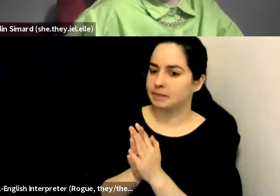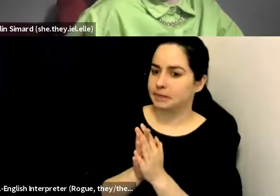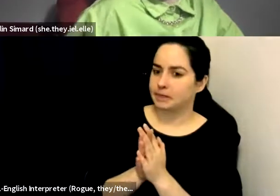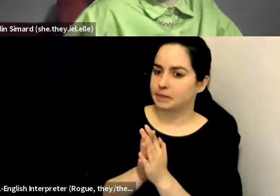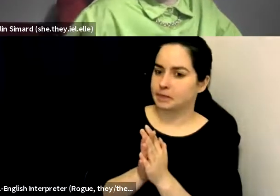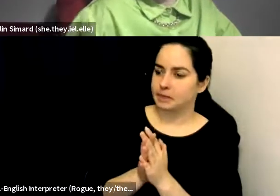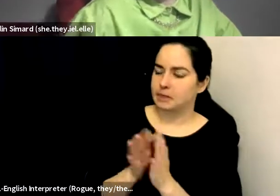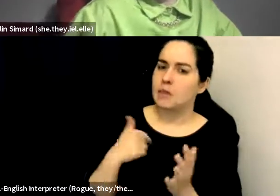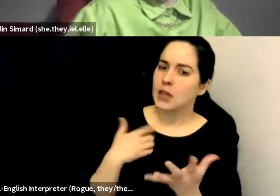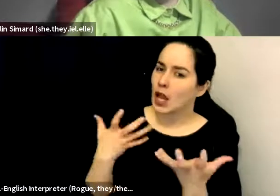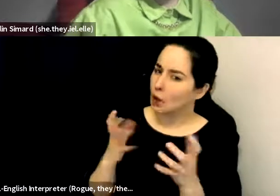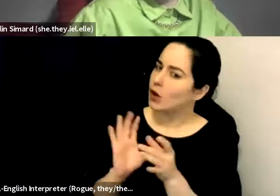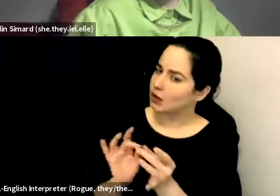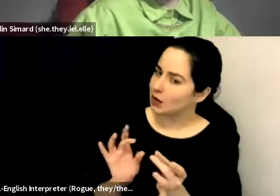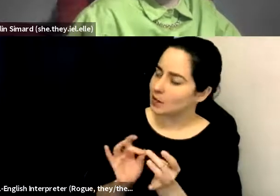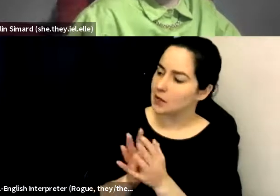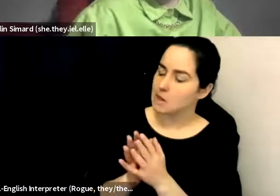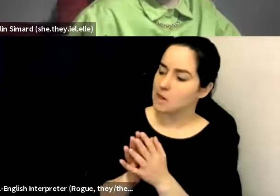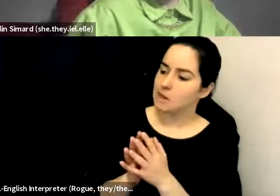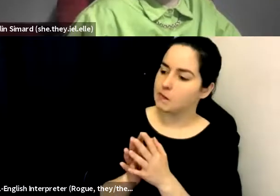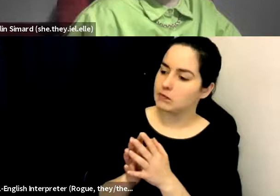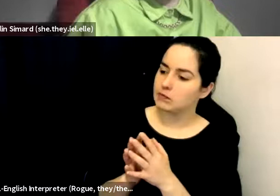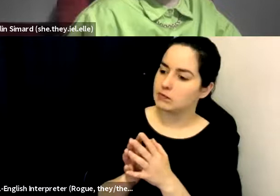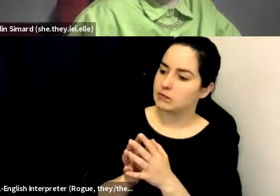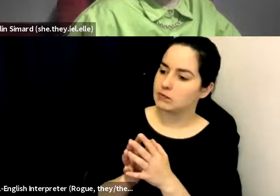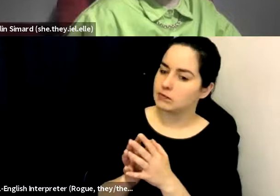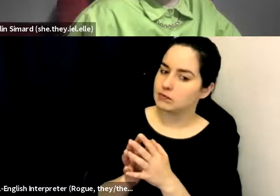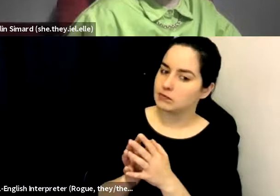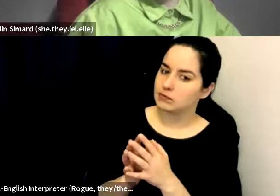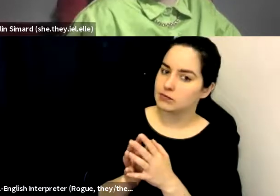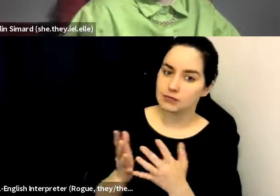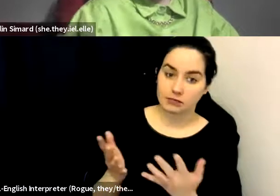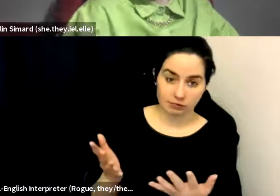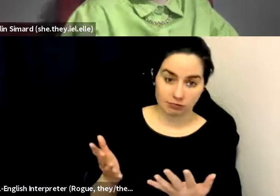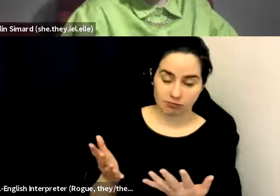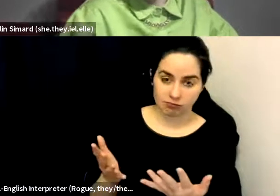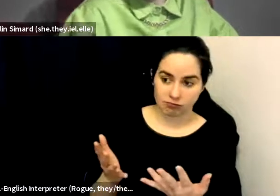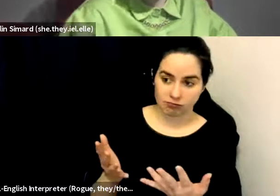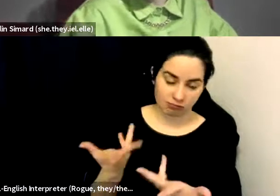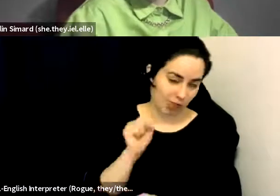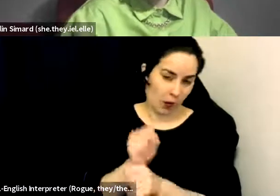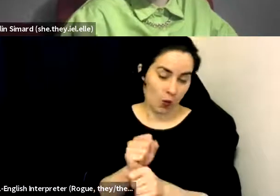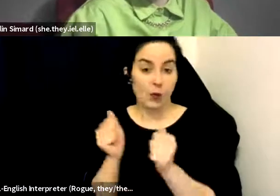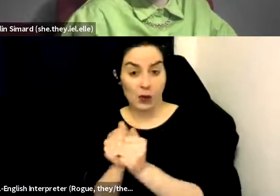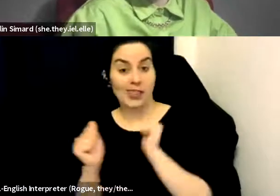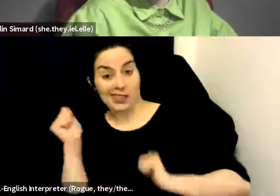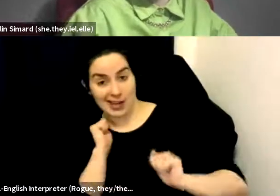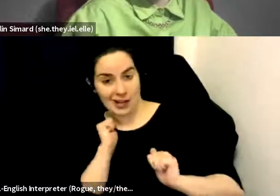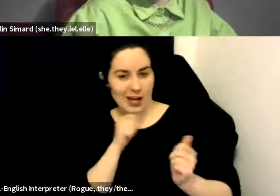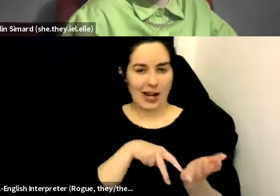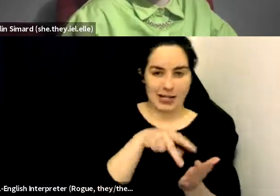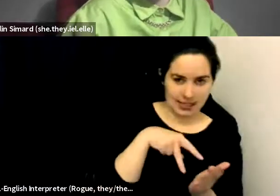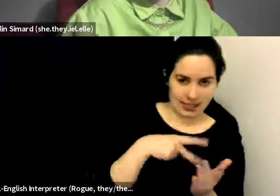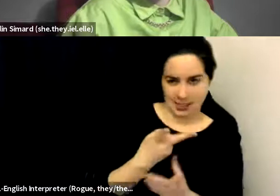like, especially because I exist in both the theater community and I also exist in the dance community. And I think